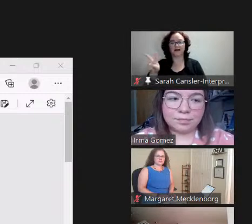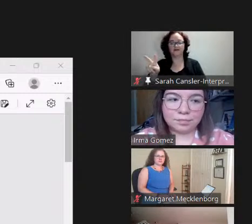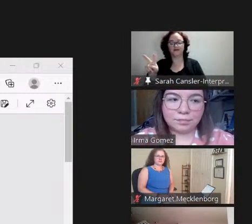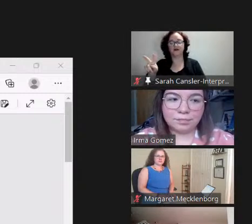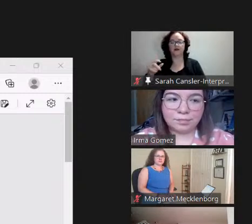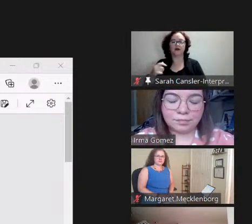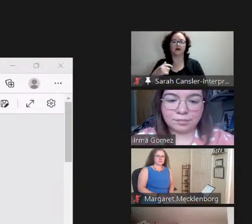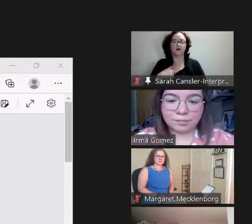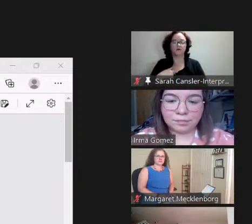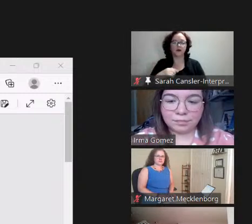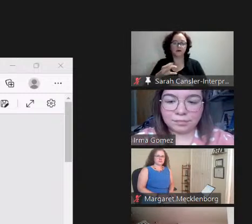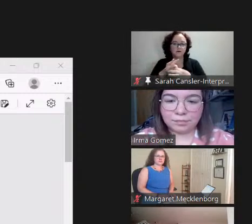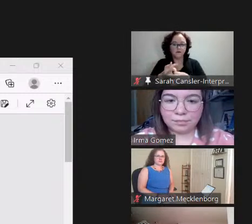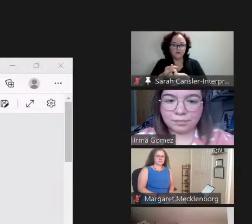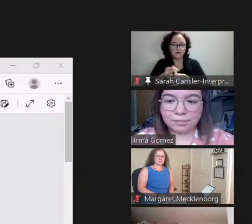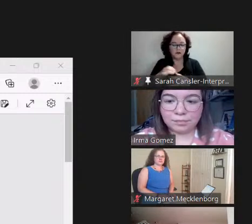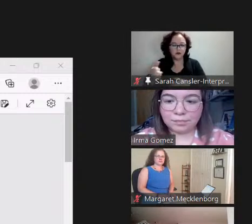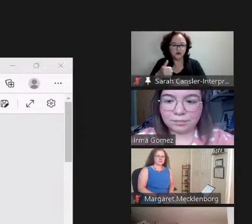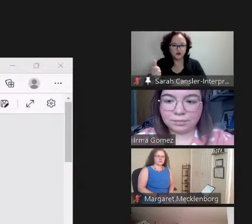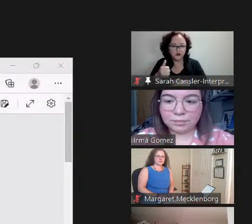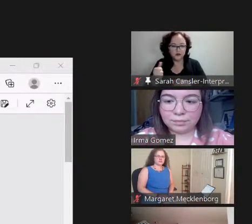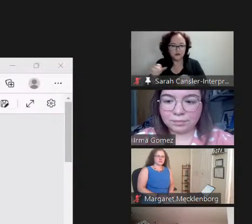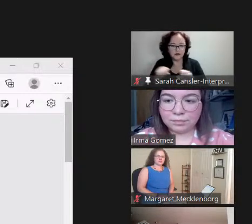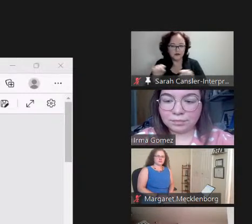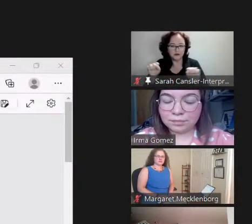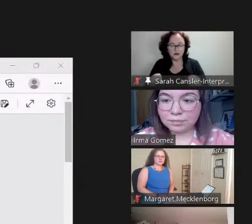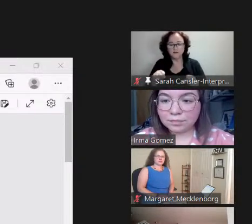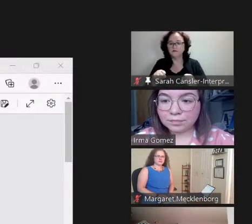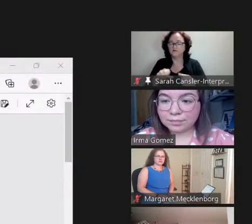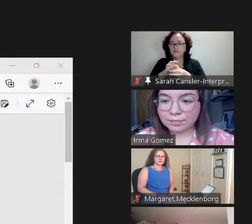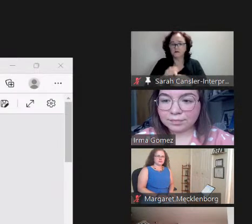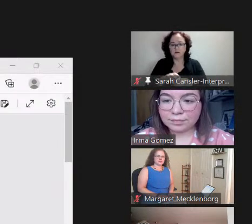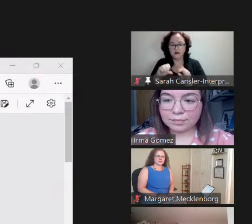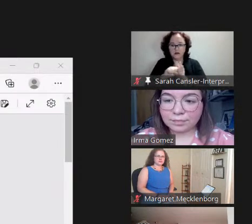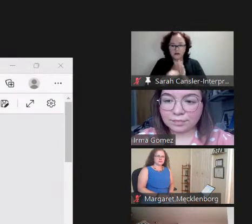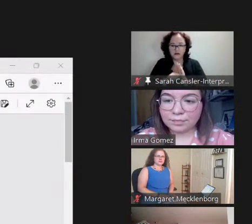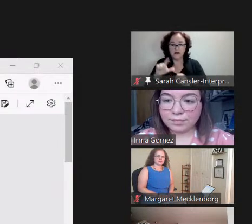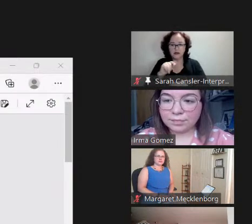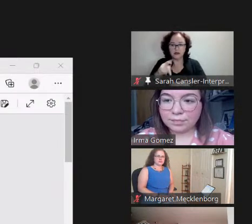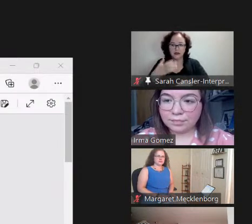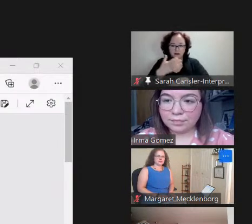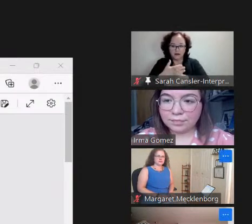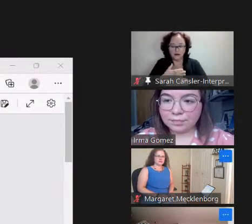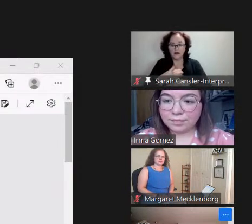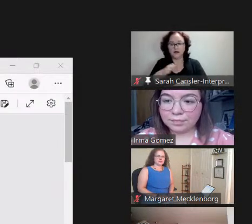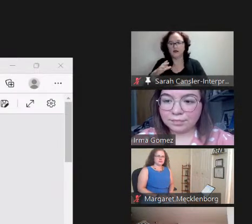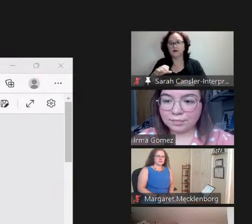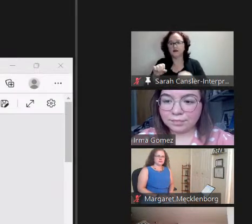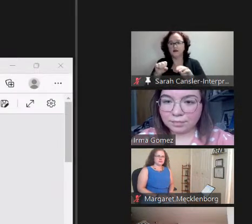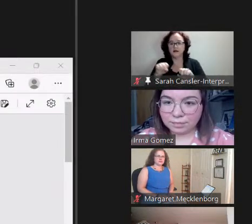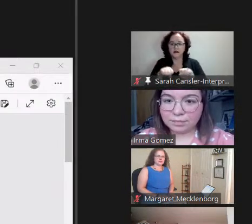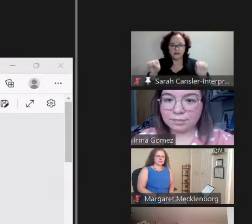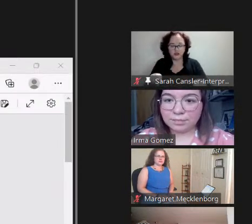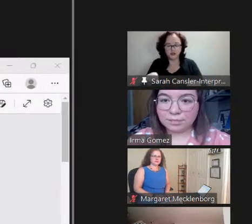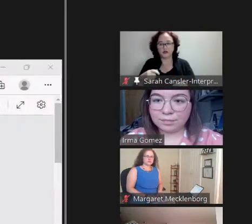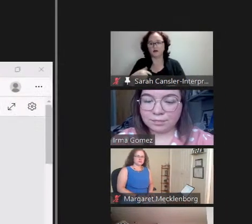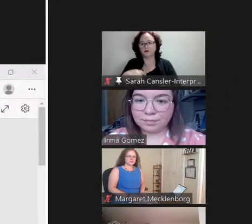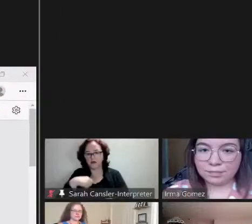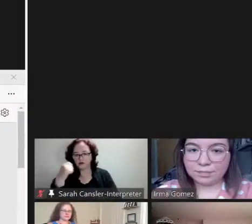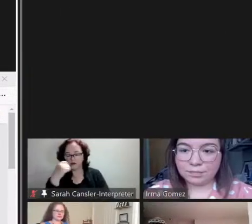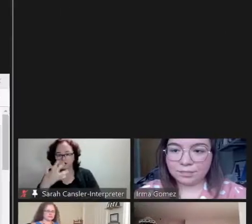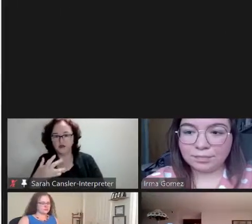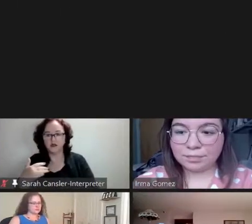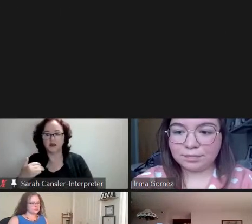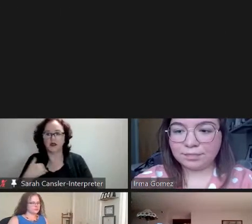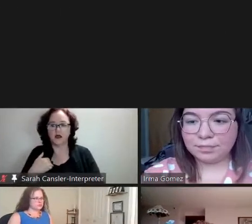working on behalf of CDOT designing the State Lake Station. I'm Caucasian. I have brownish